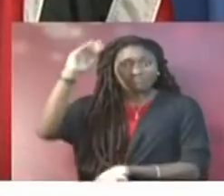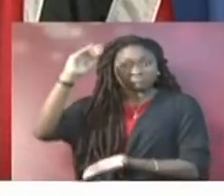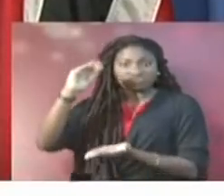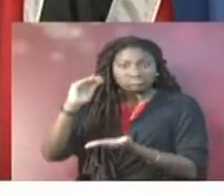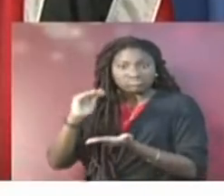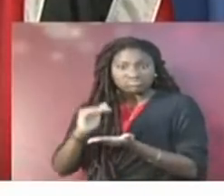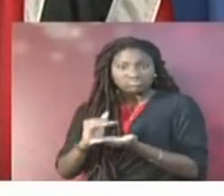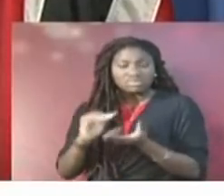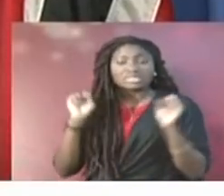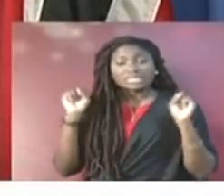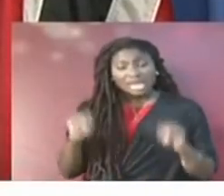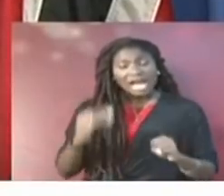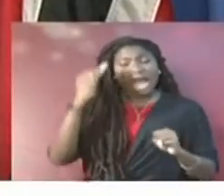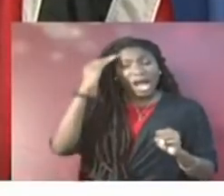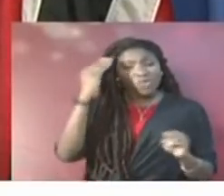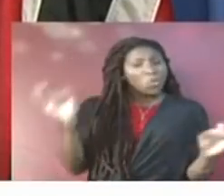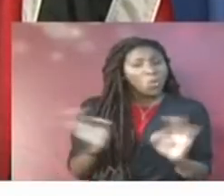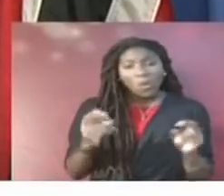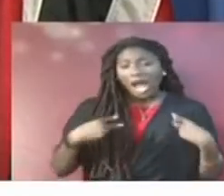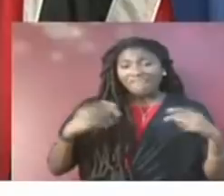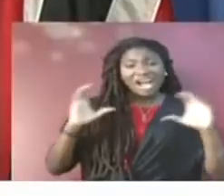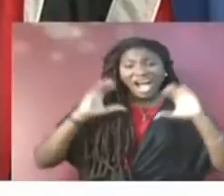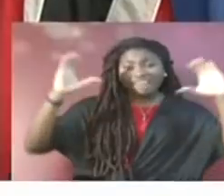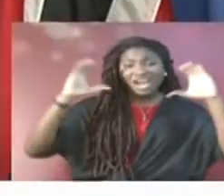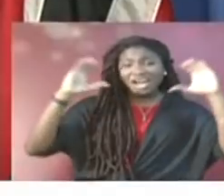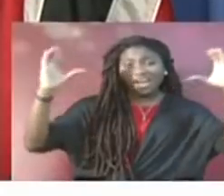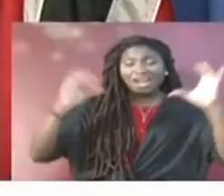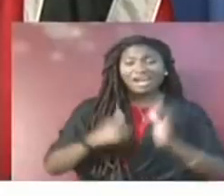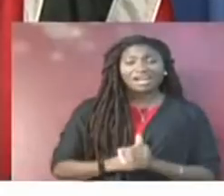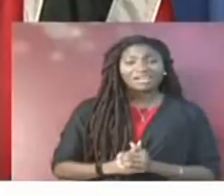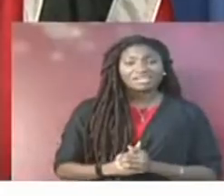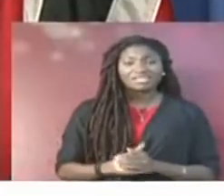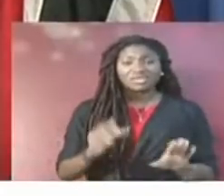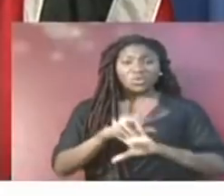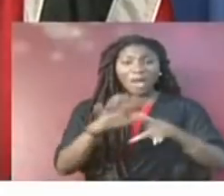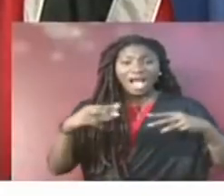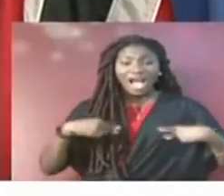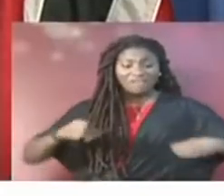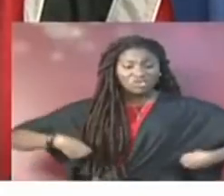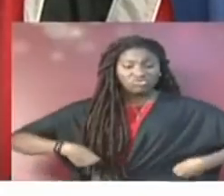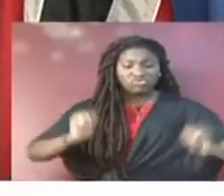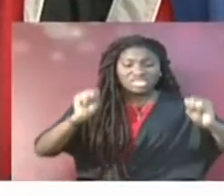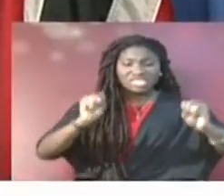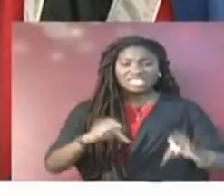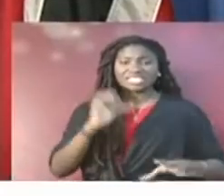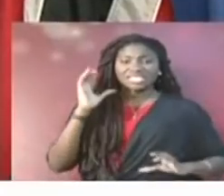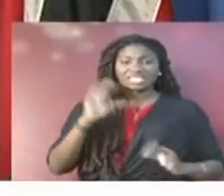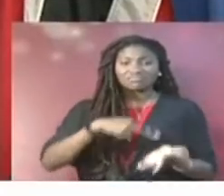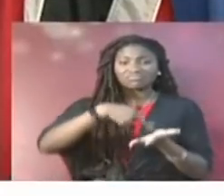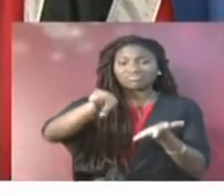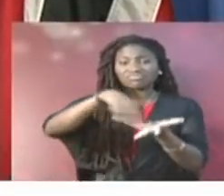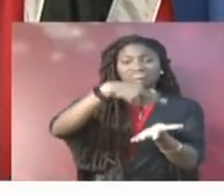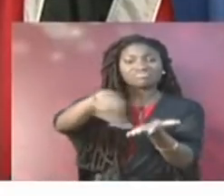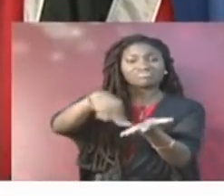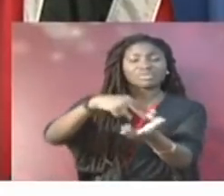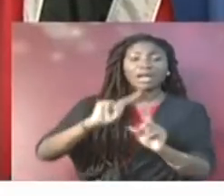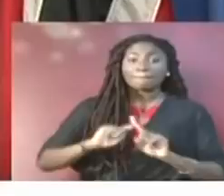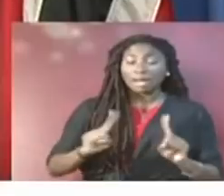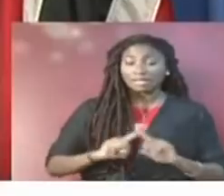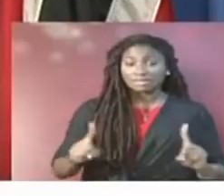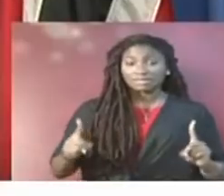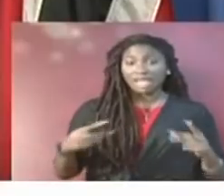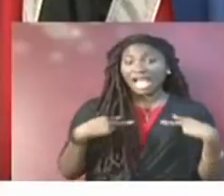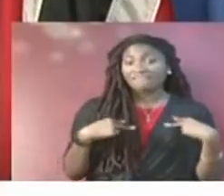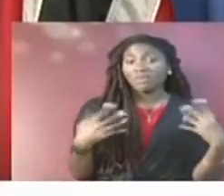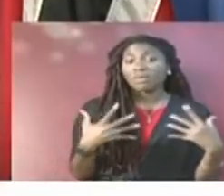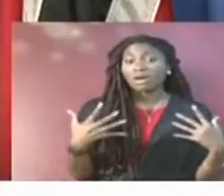had no Carnival. We had no street marches and so on and so on. But what we had